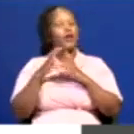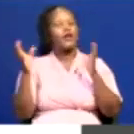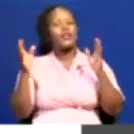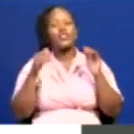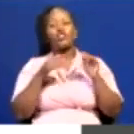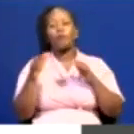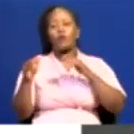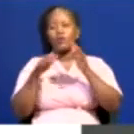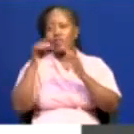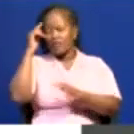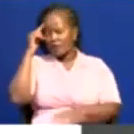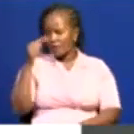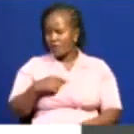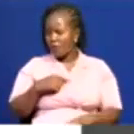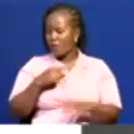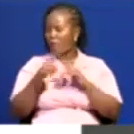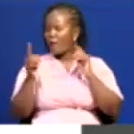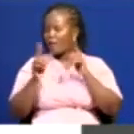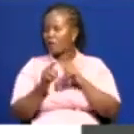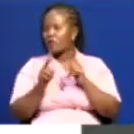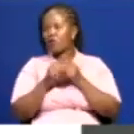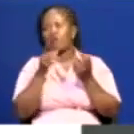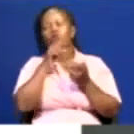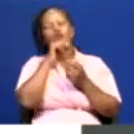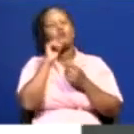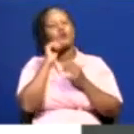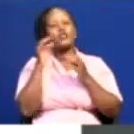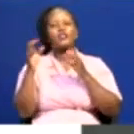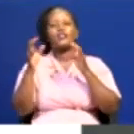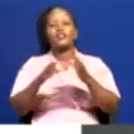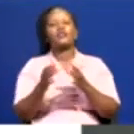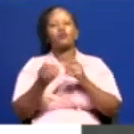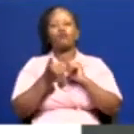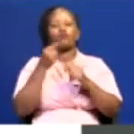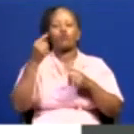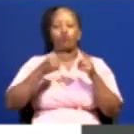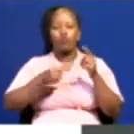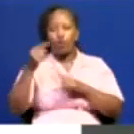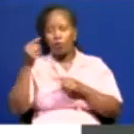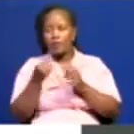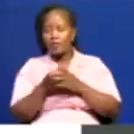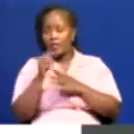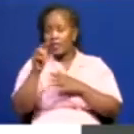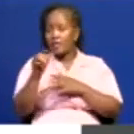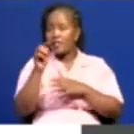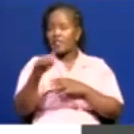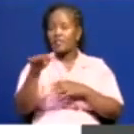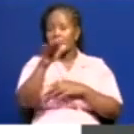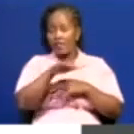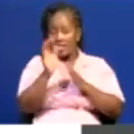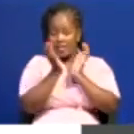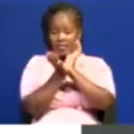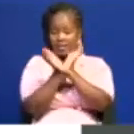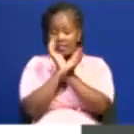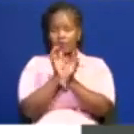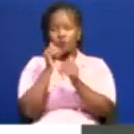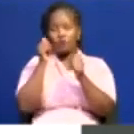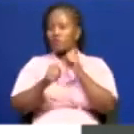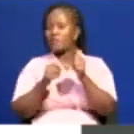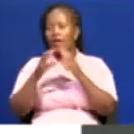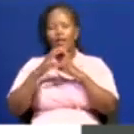only for me but also for the boys to go and compete in this kind of stadiums where greater the athletes